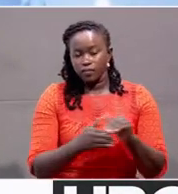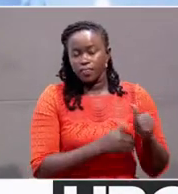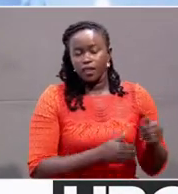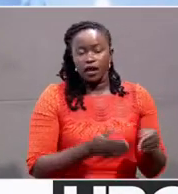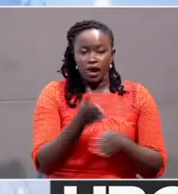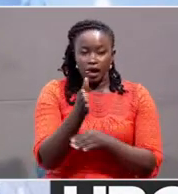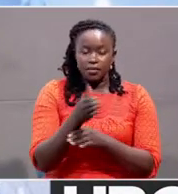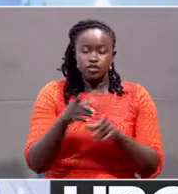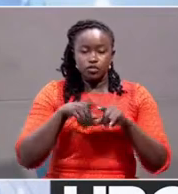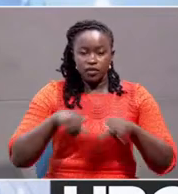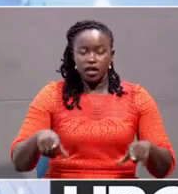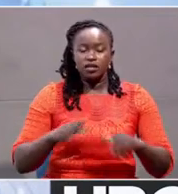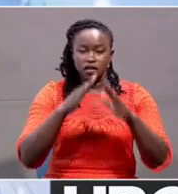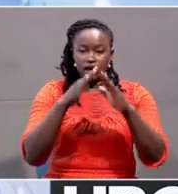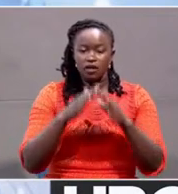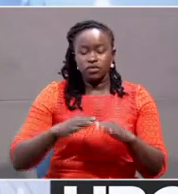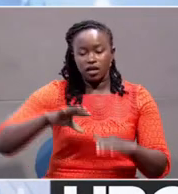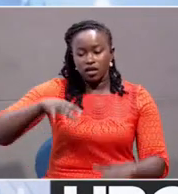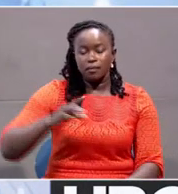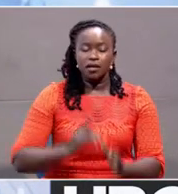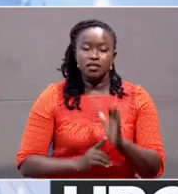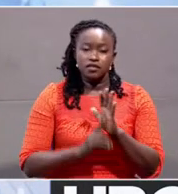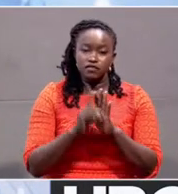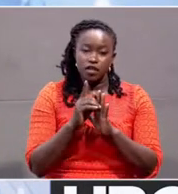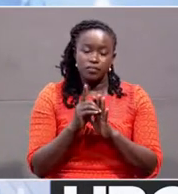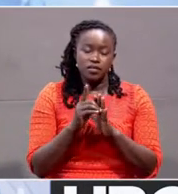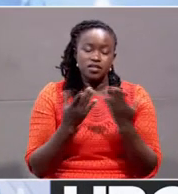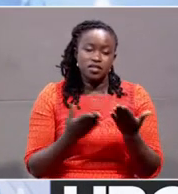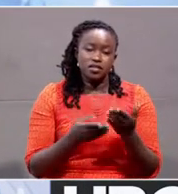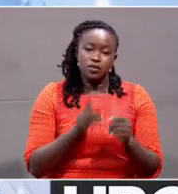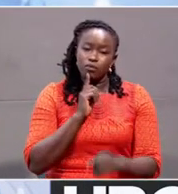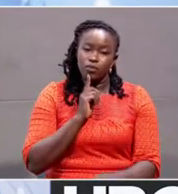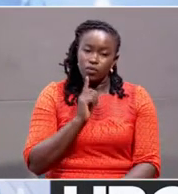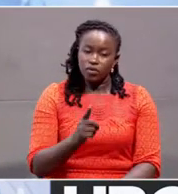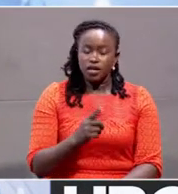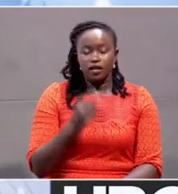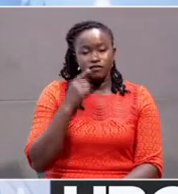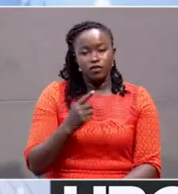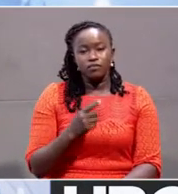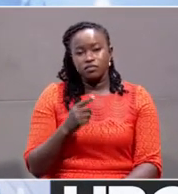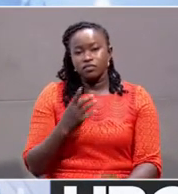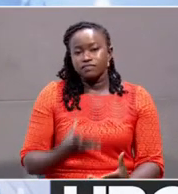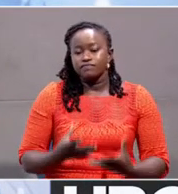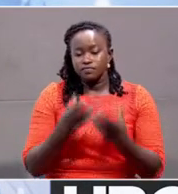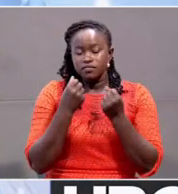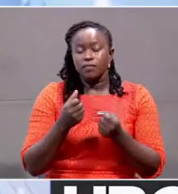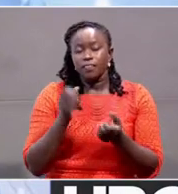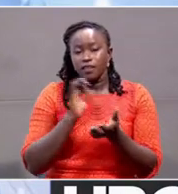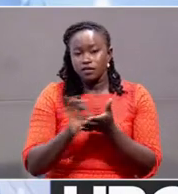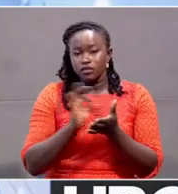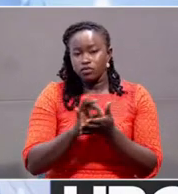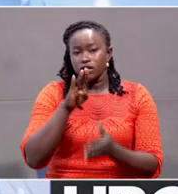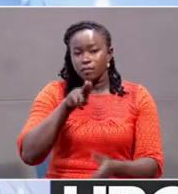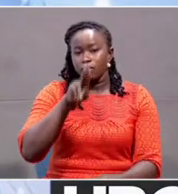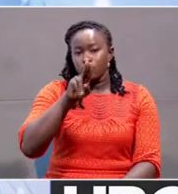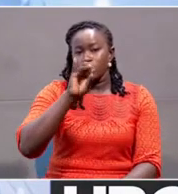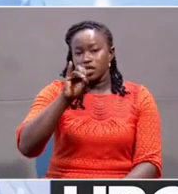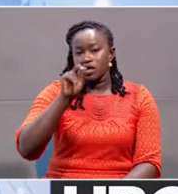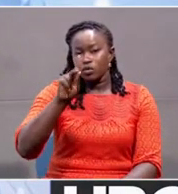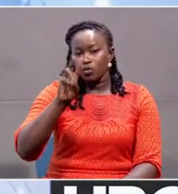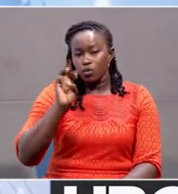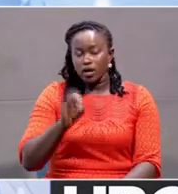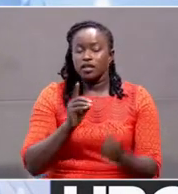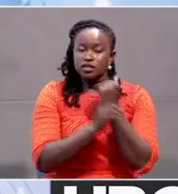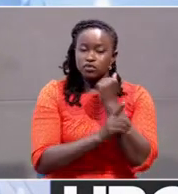Minister of Lands, Housing and Urban Development, Judith Nabakoba, has ordered for the arrest of the Secretary Wikwe District Land Board